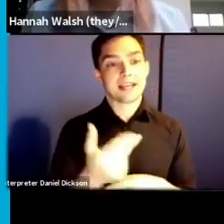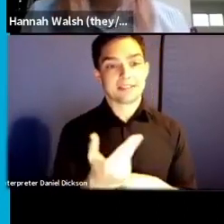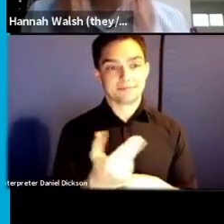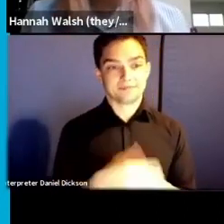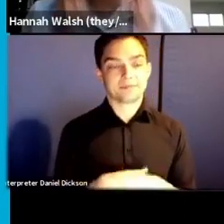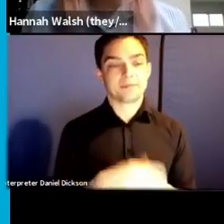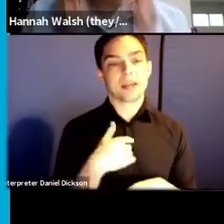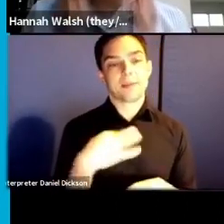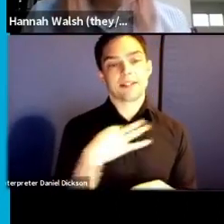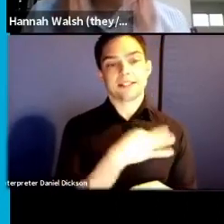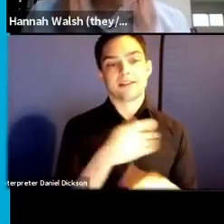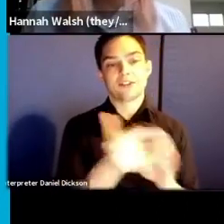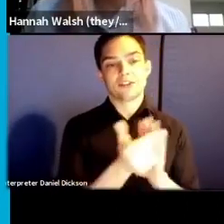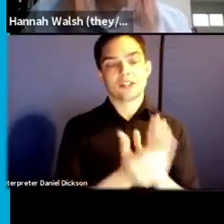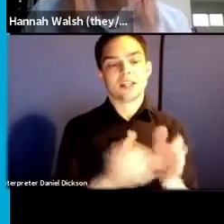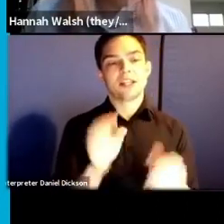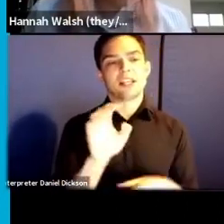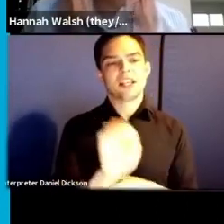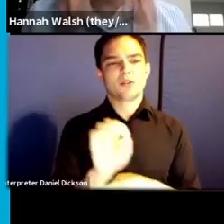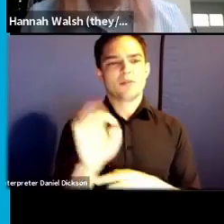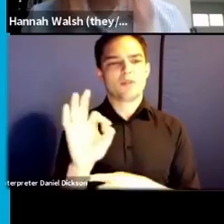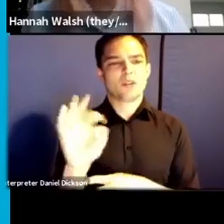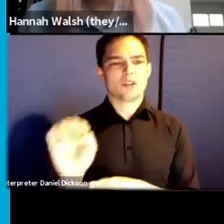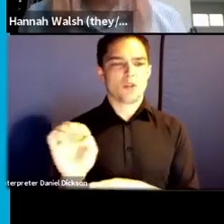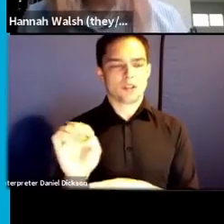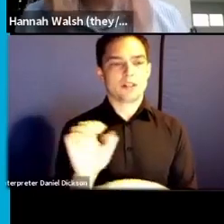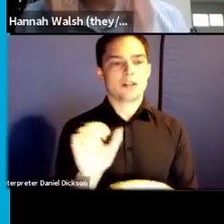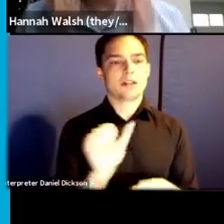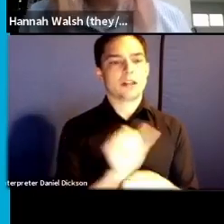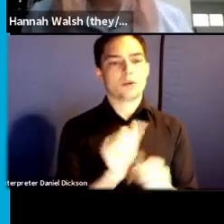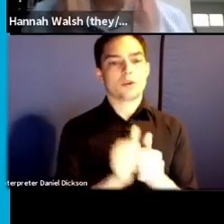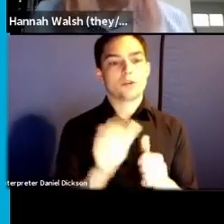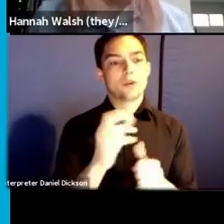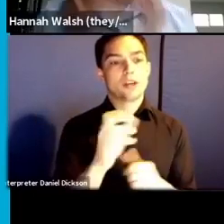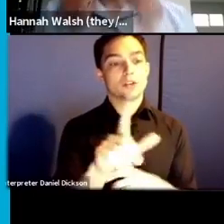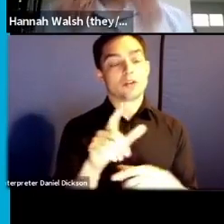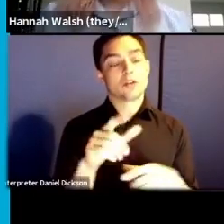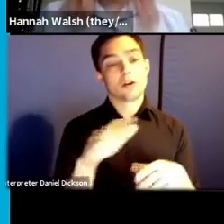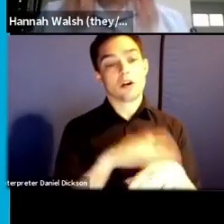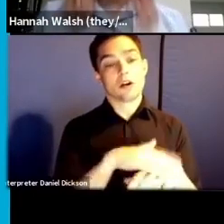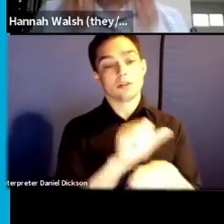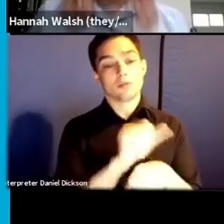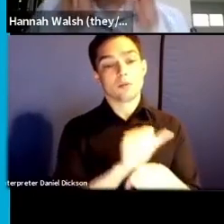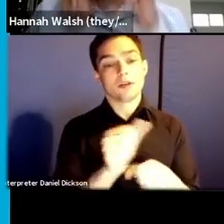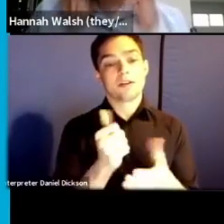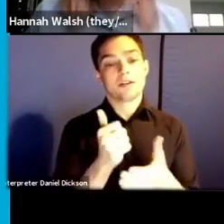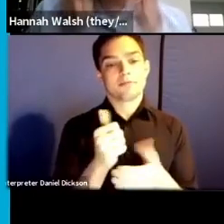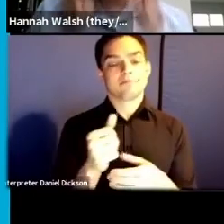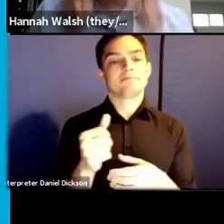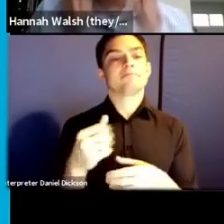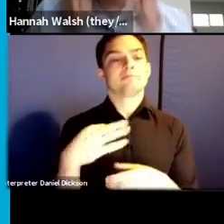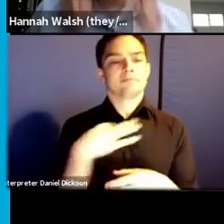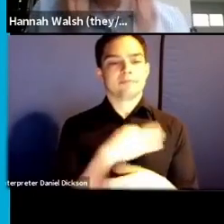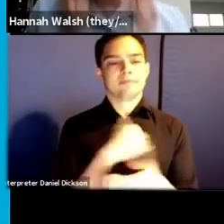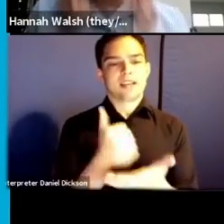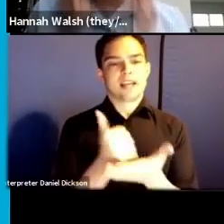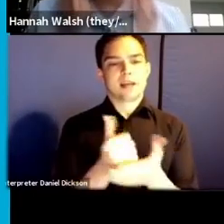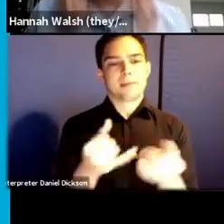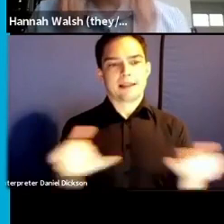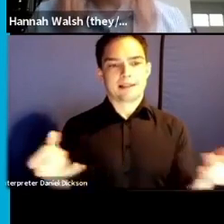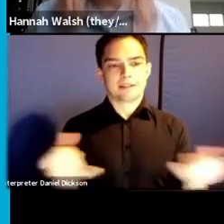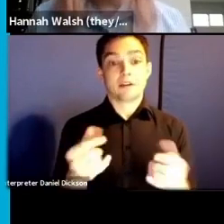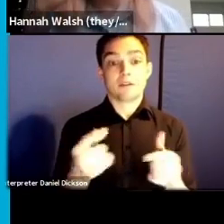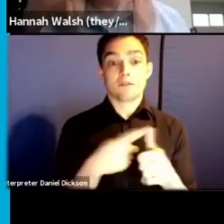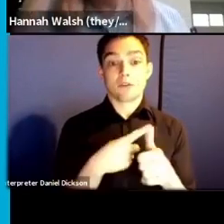am a staff attorney at Equip for Equality, and I work with Rachel on the Employment Rights Helpline. So first, we wanted to